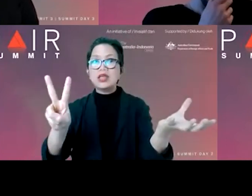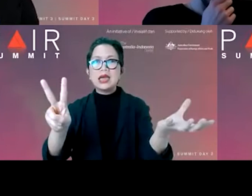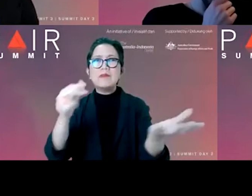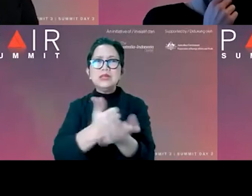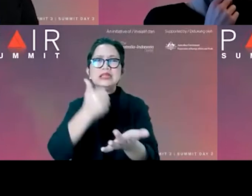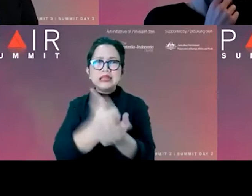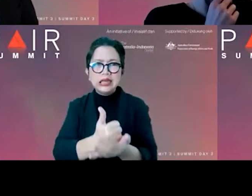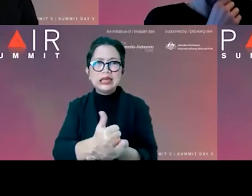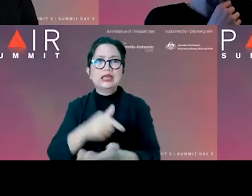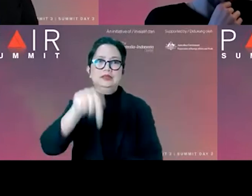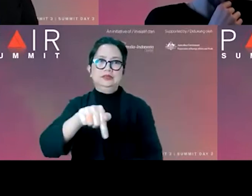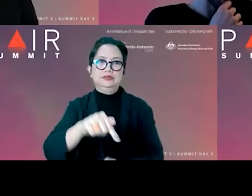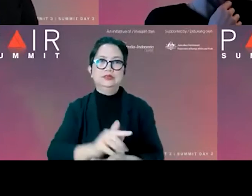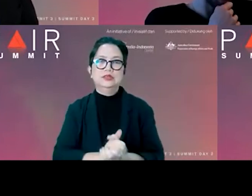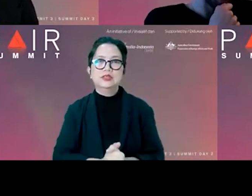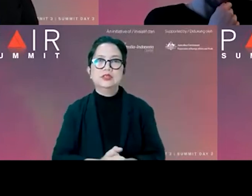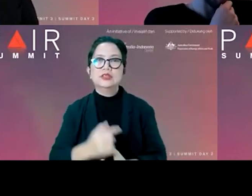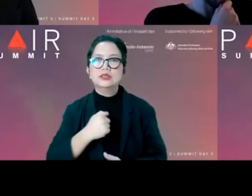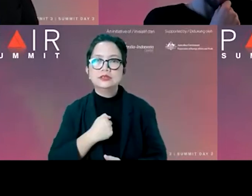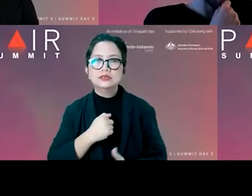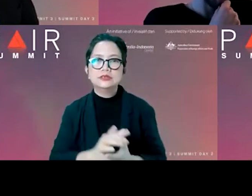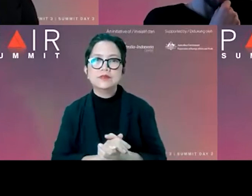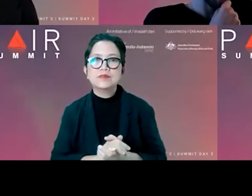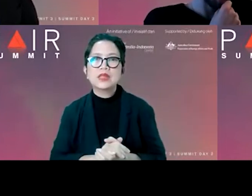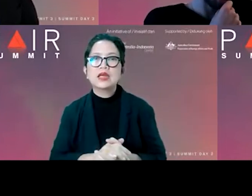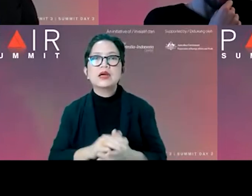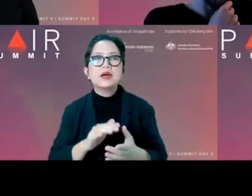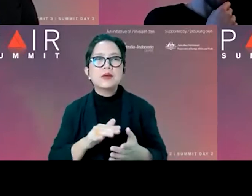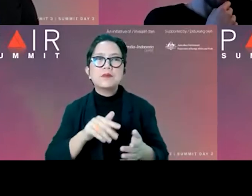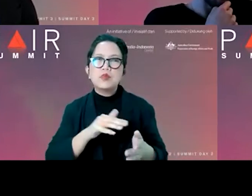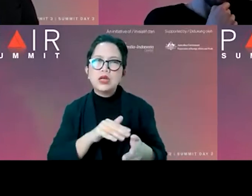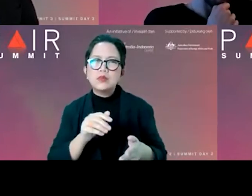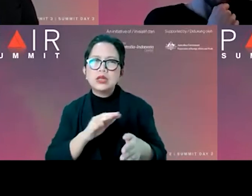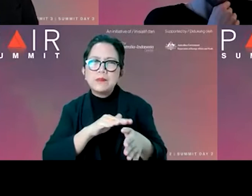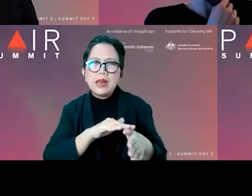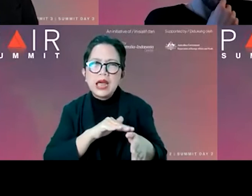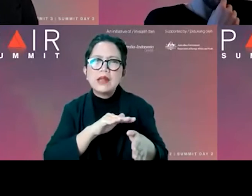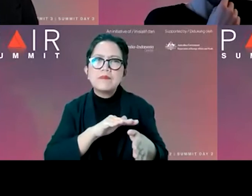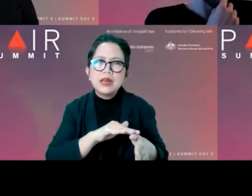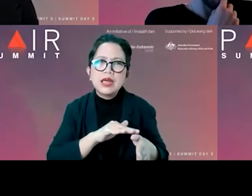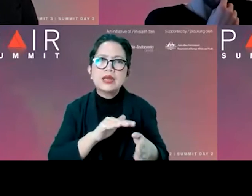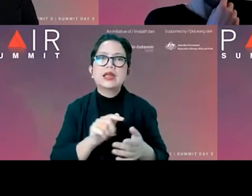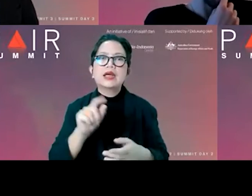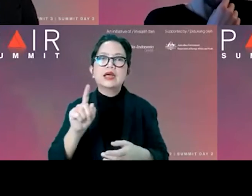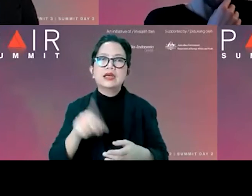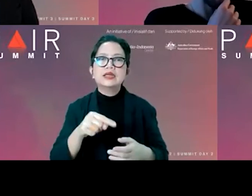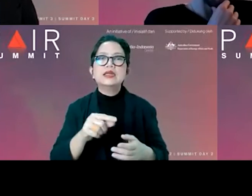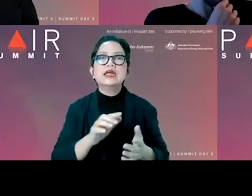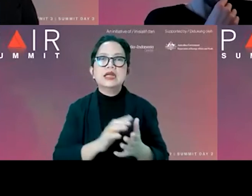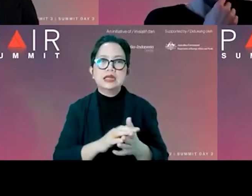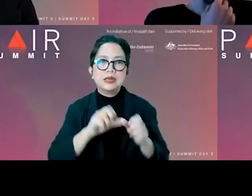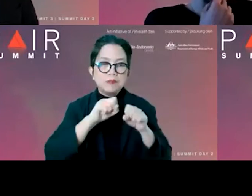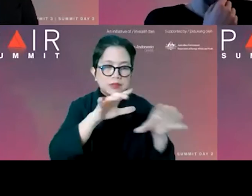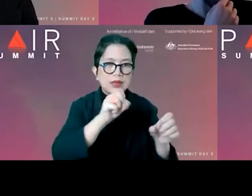COVID means slowing the economy. That's why in this case, the